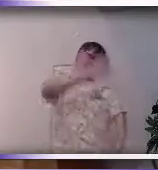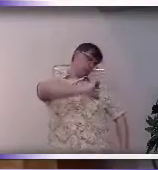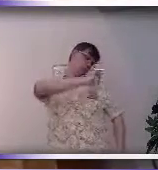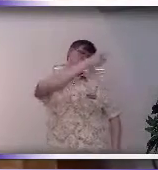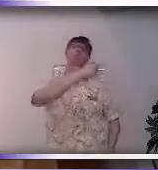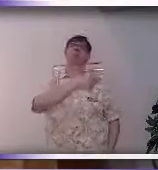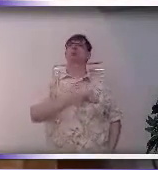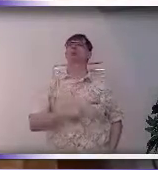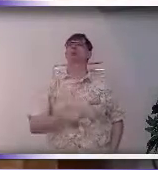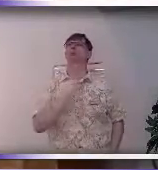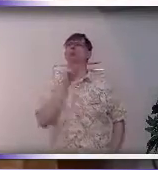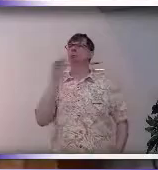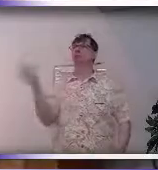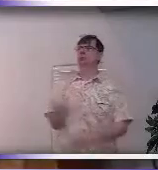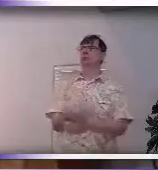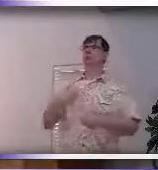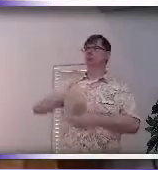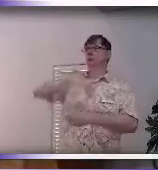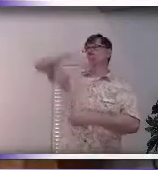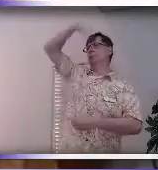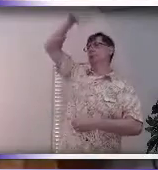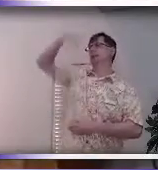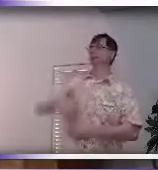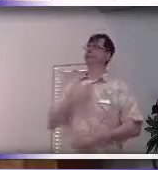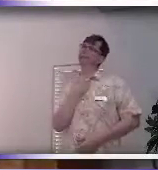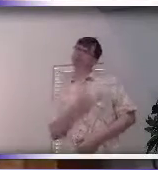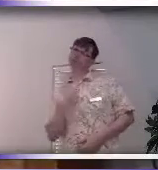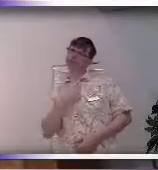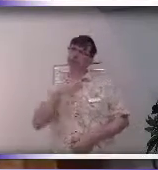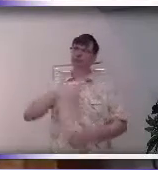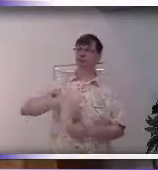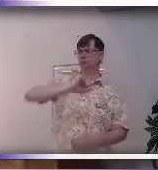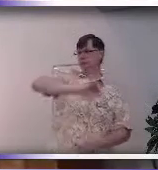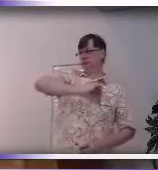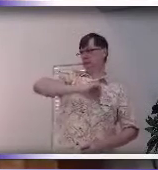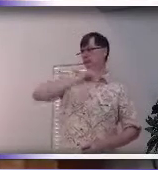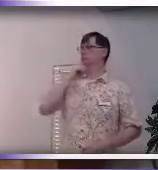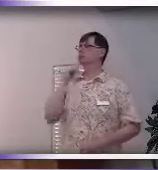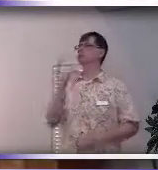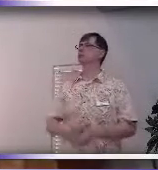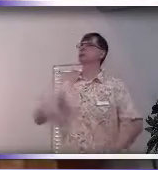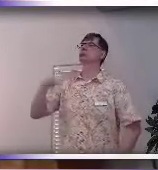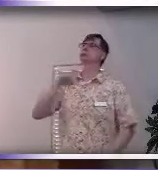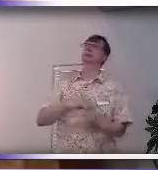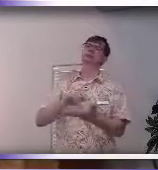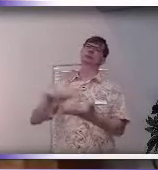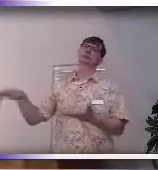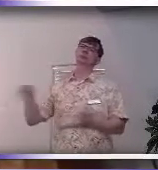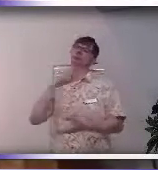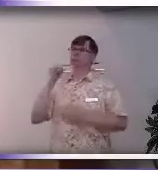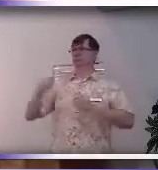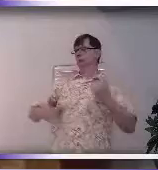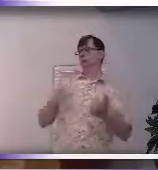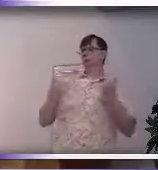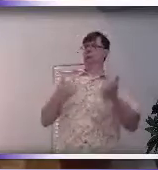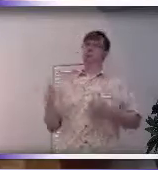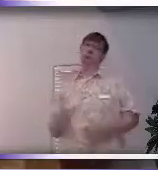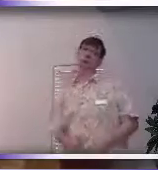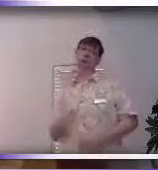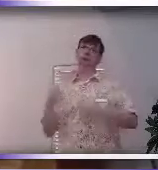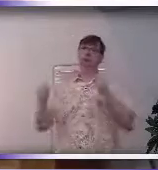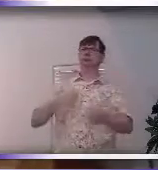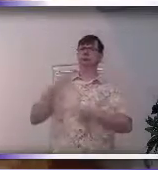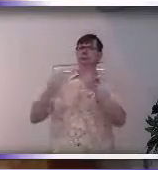committed, as our spiritual self has committed to riding the whole ride.